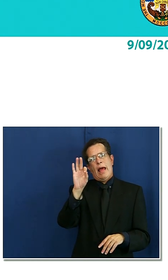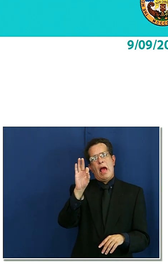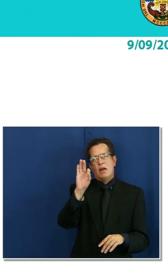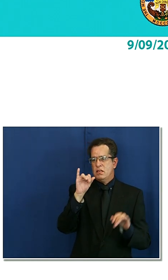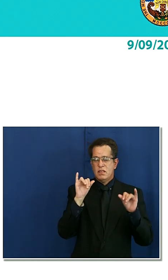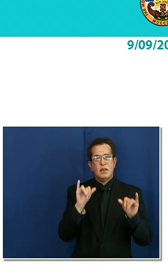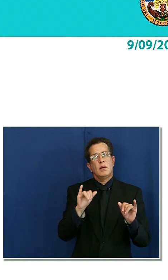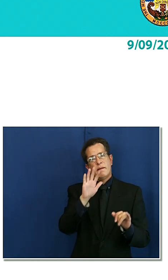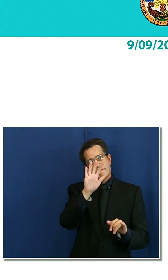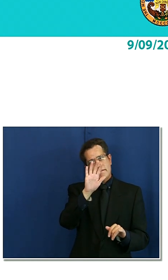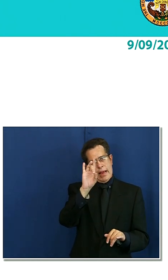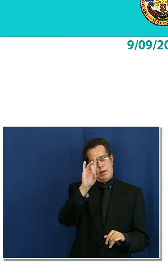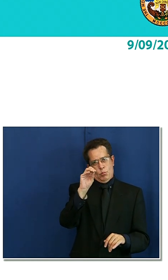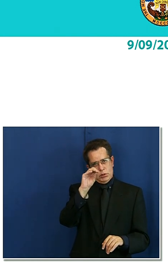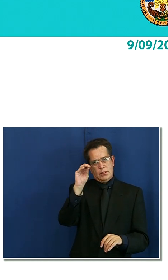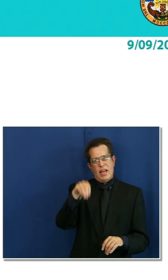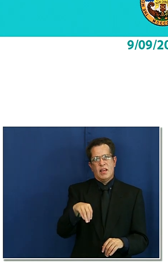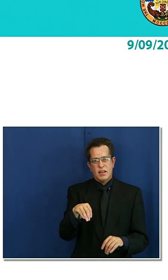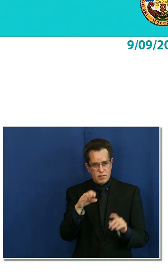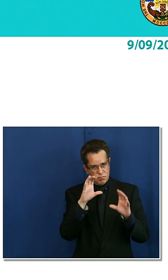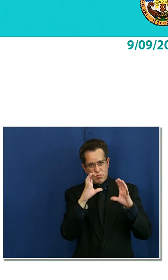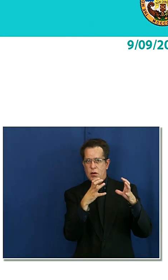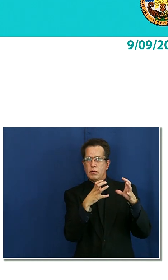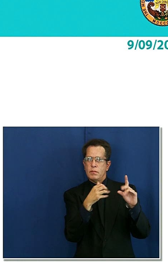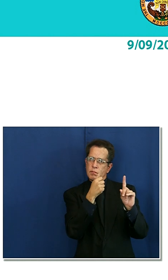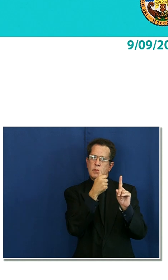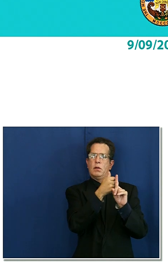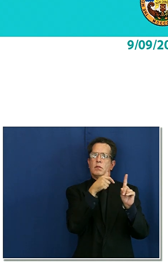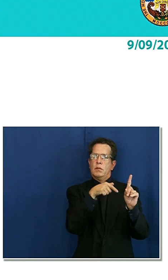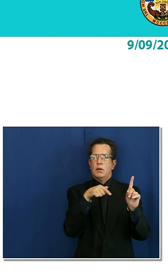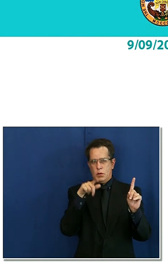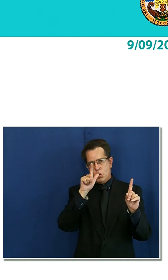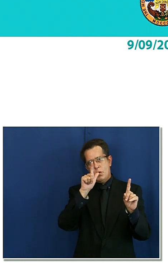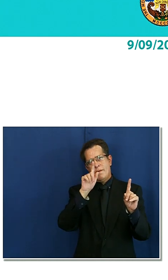age remains at 58%, represented by